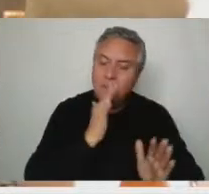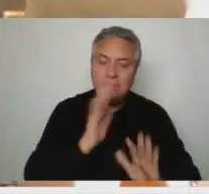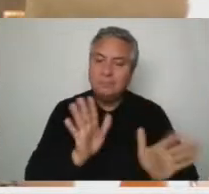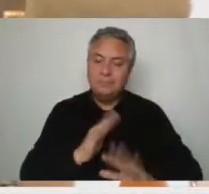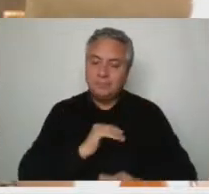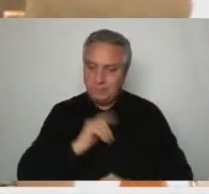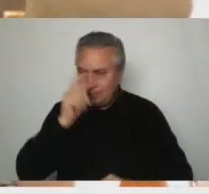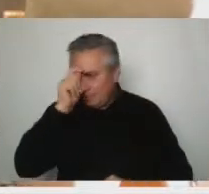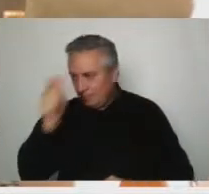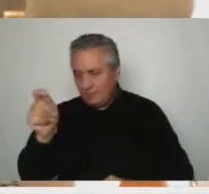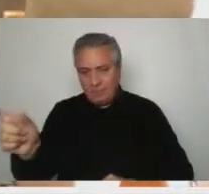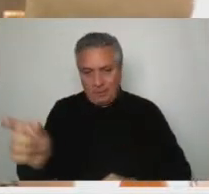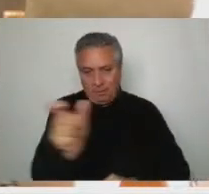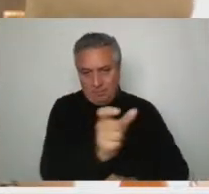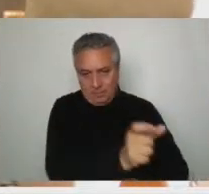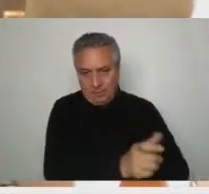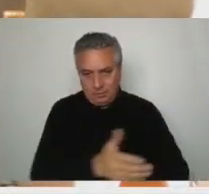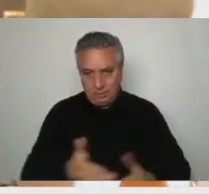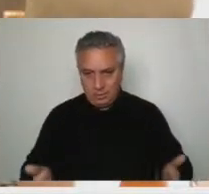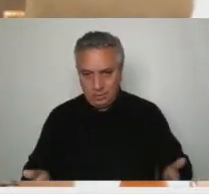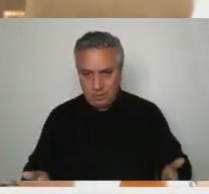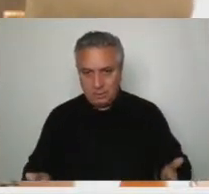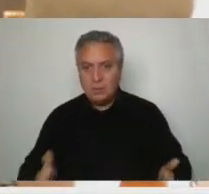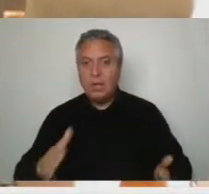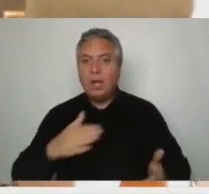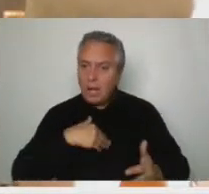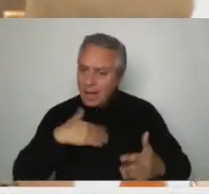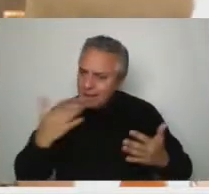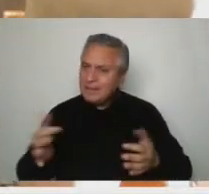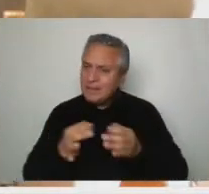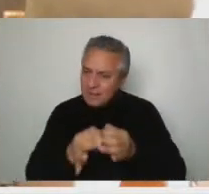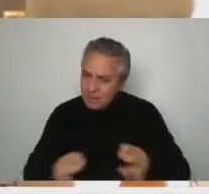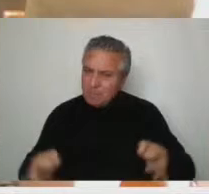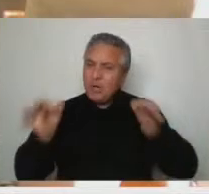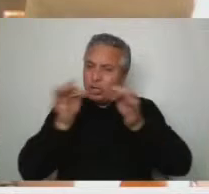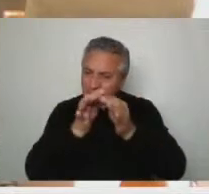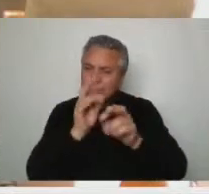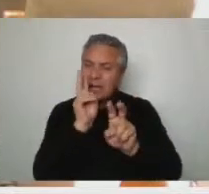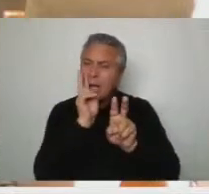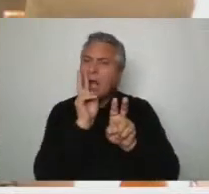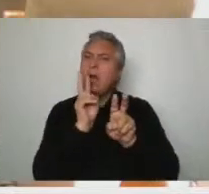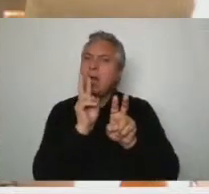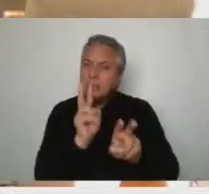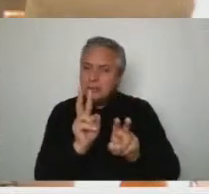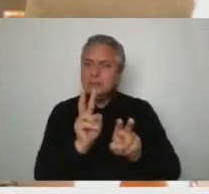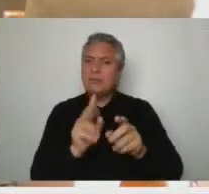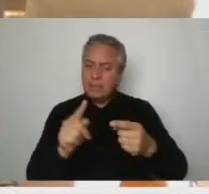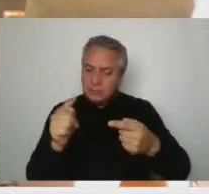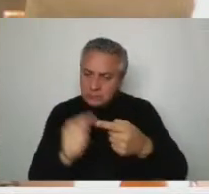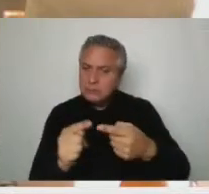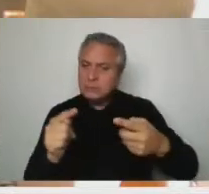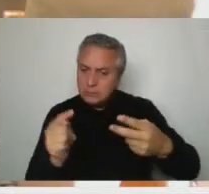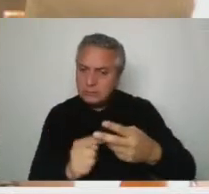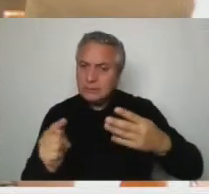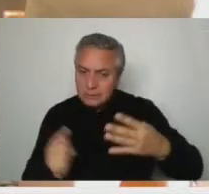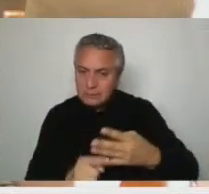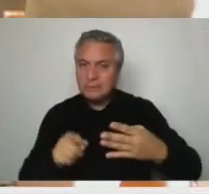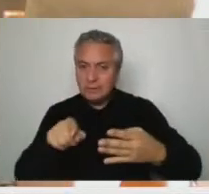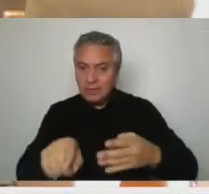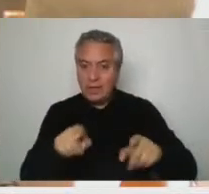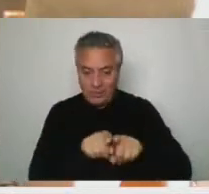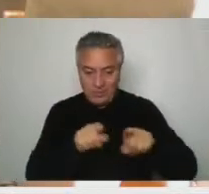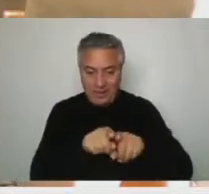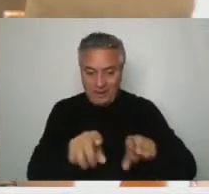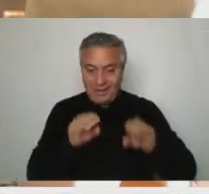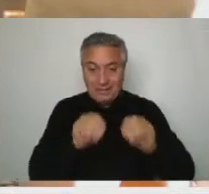would also like to mention the importance of being aware of that type of phenomenon, which is a collective